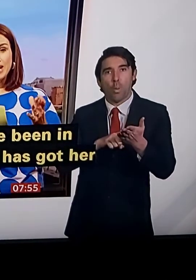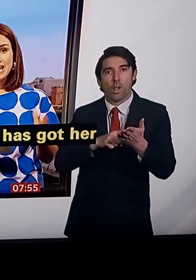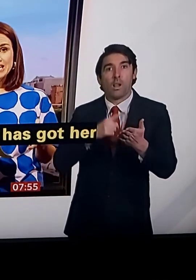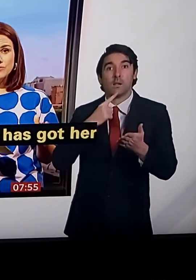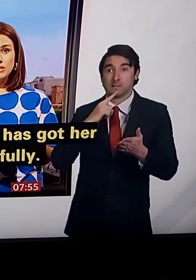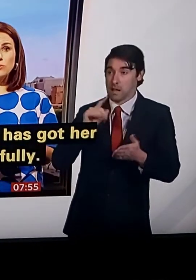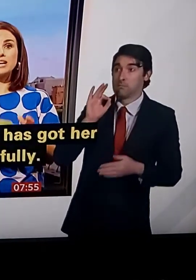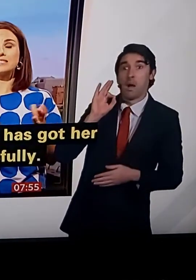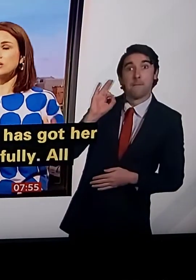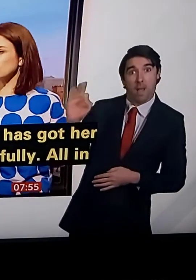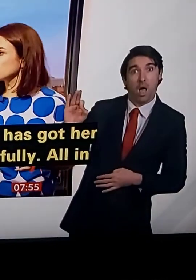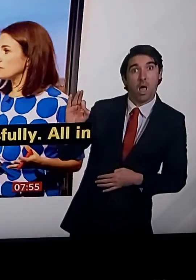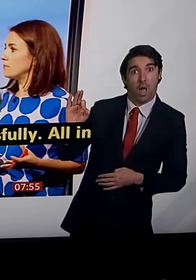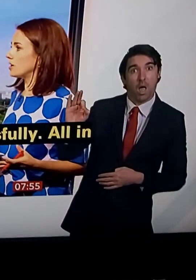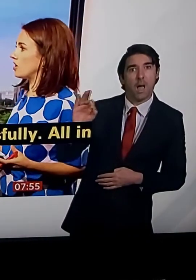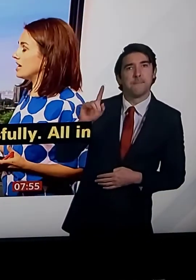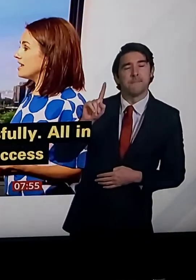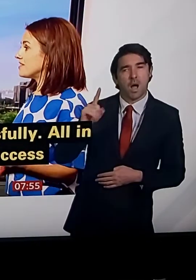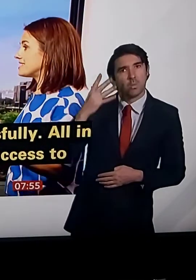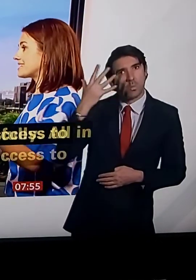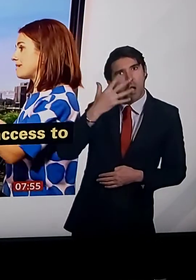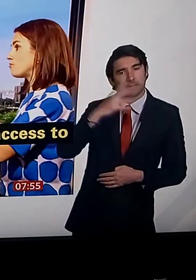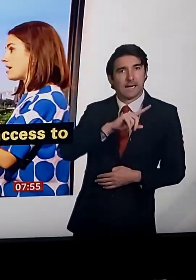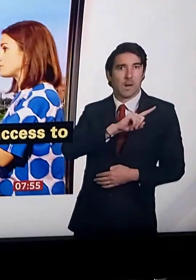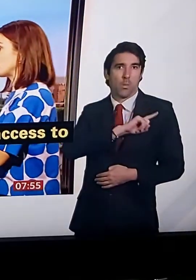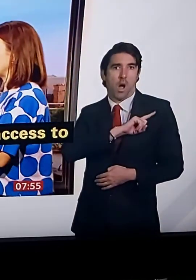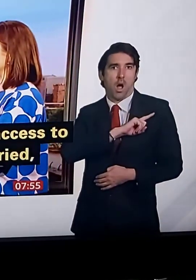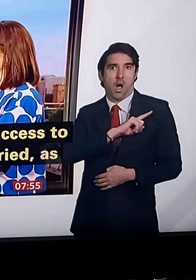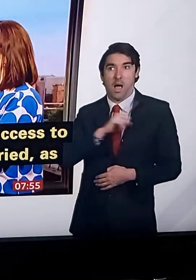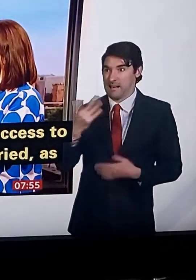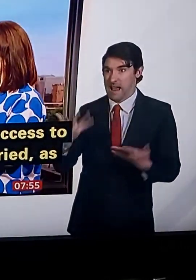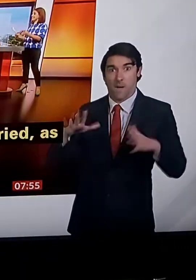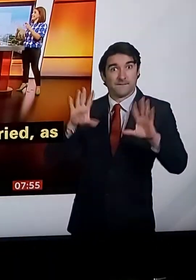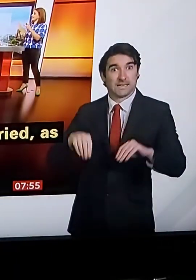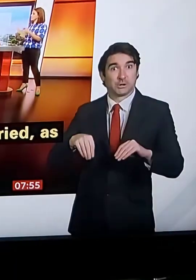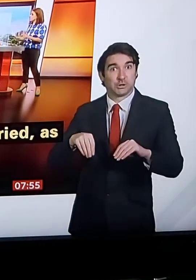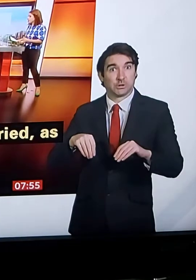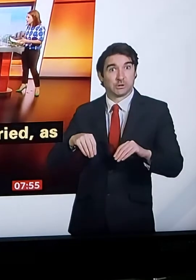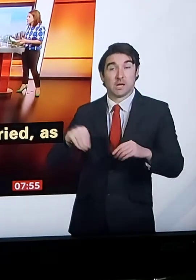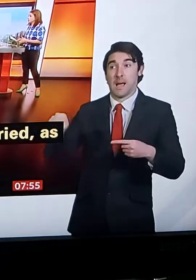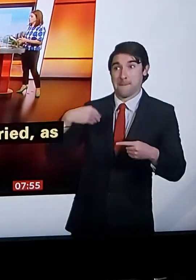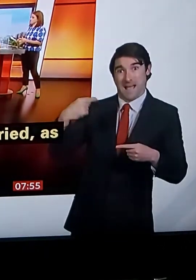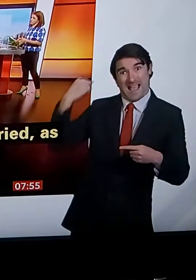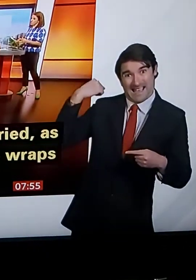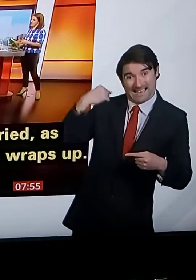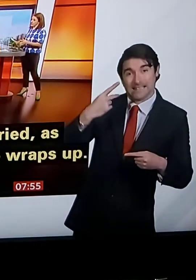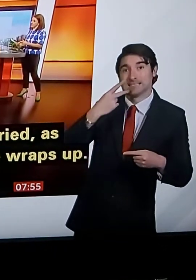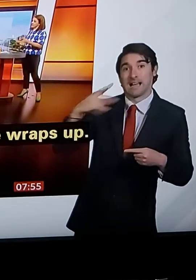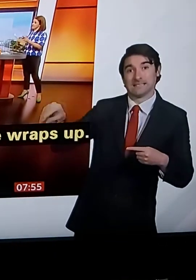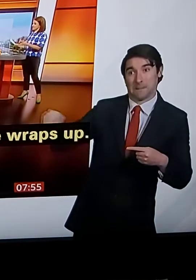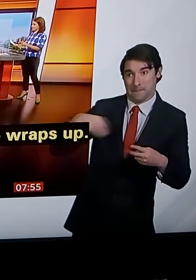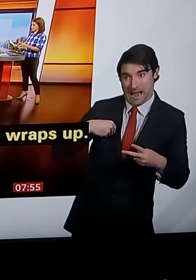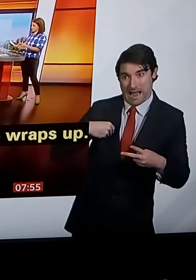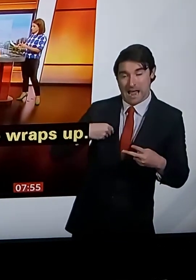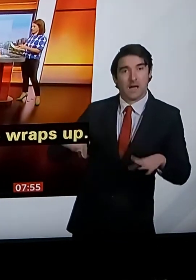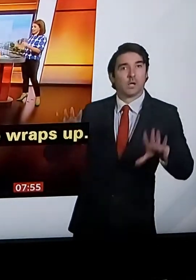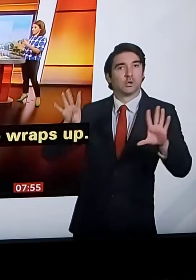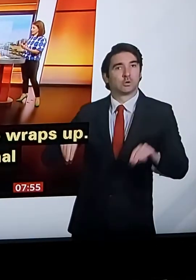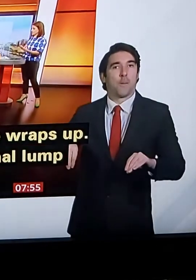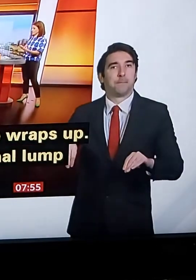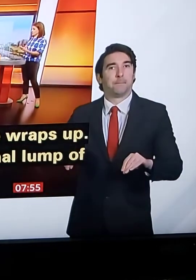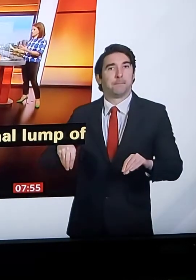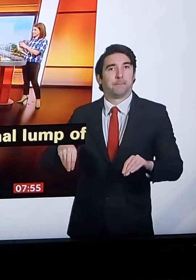grant, but he is really worried, as lots of people are, that this scheme wraps up now. This is the second and final lump of money that the self-employed